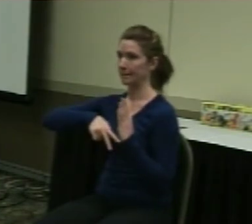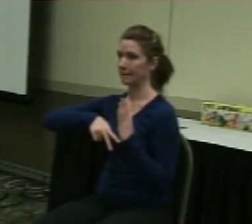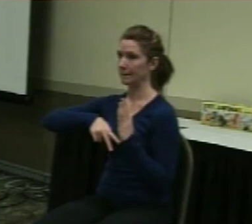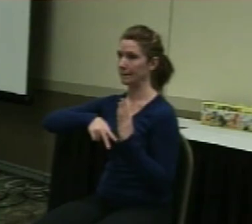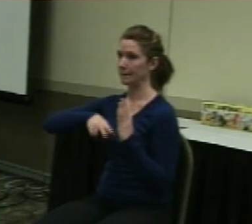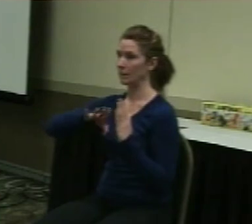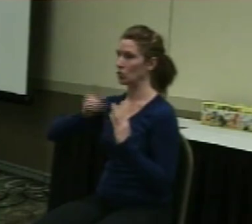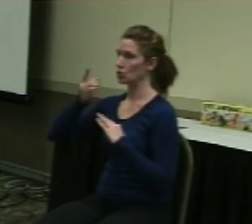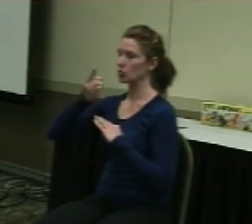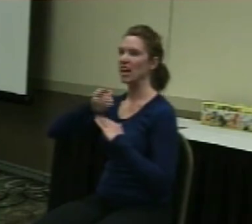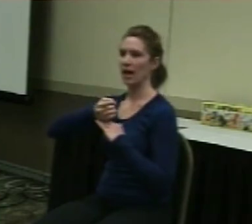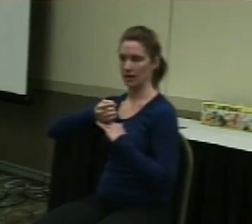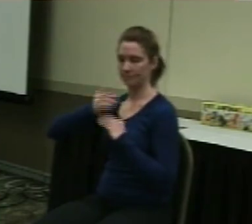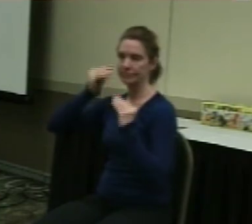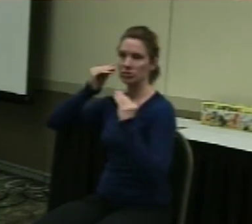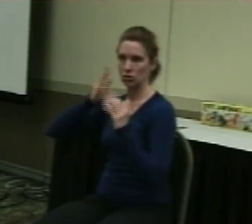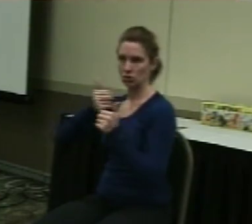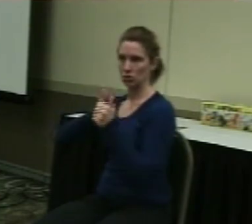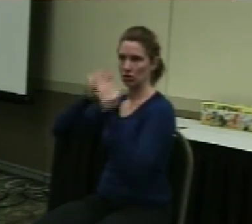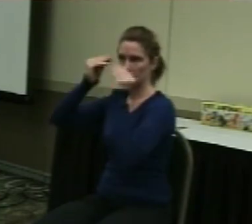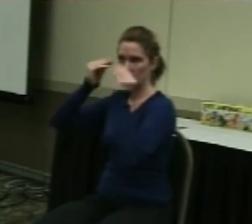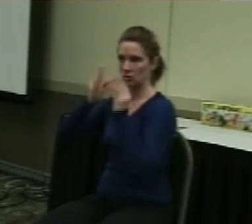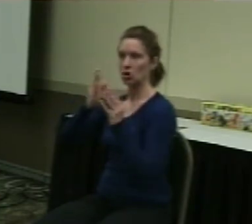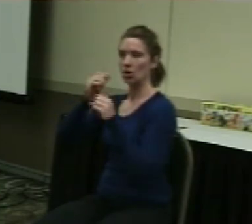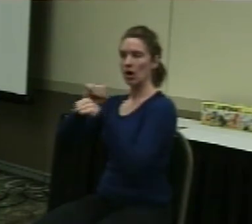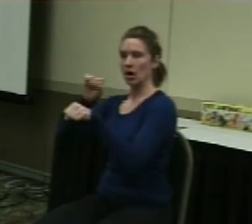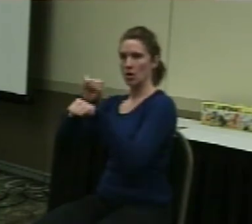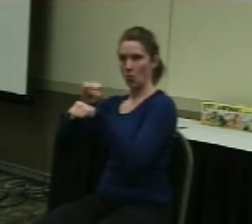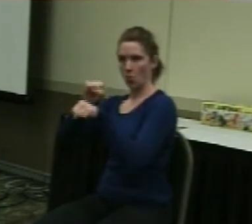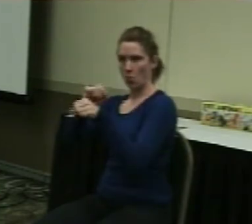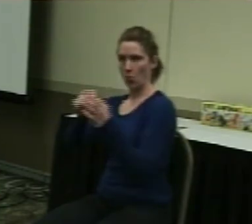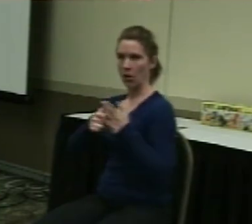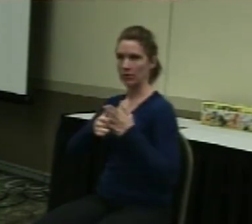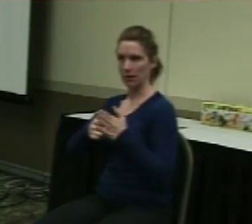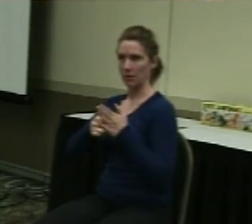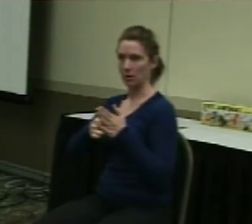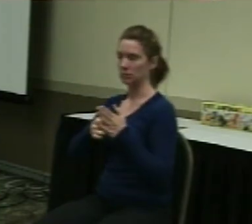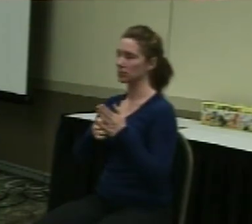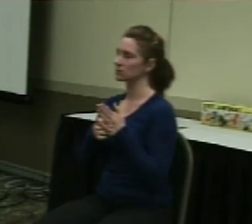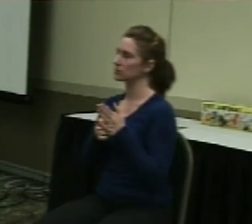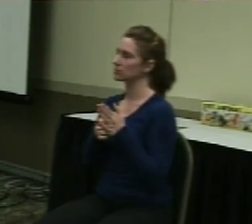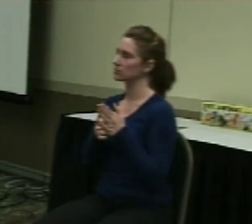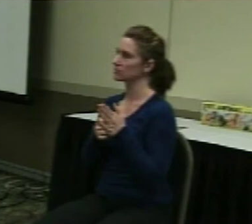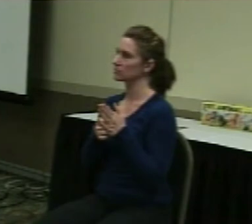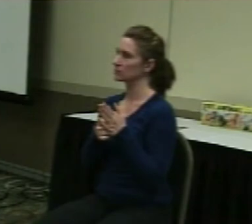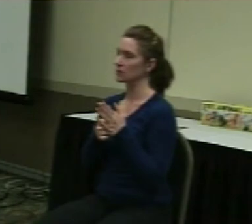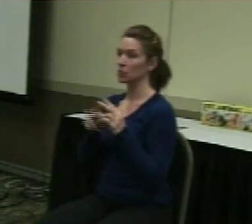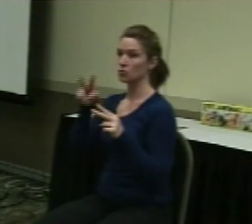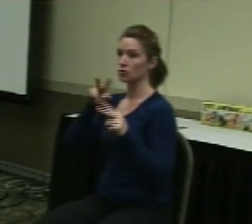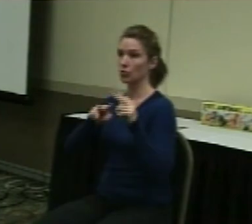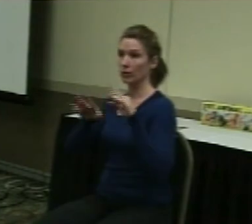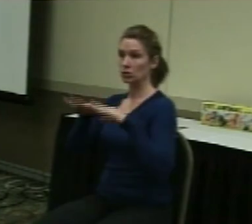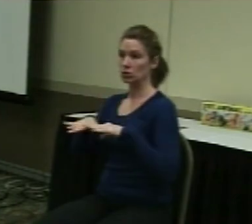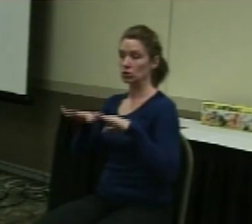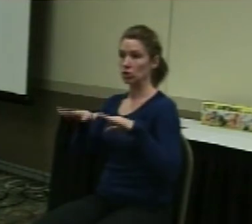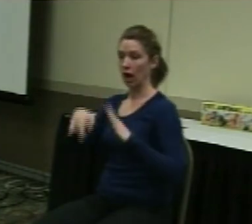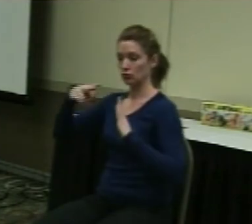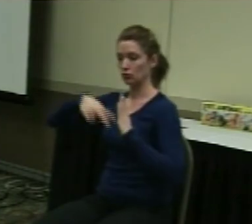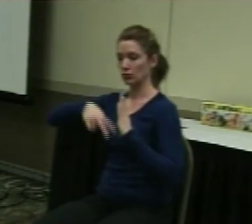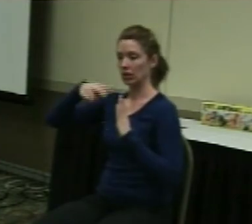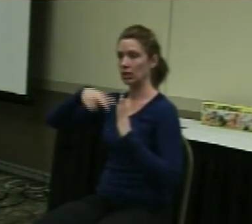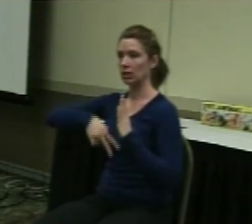your day as a teacher, you're getting work samples, you're observing child